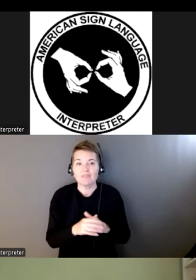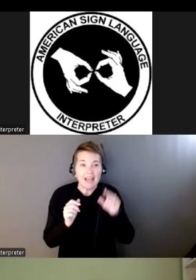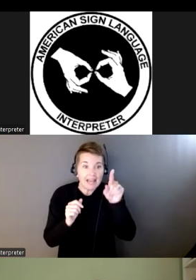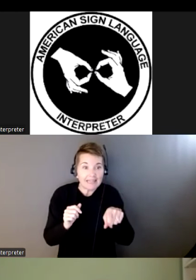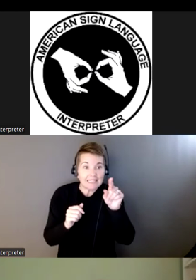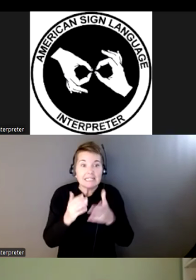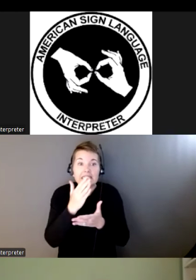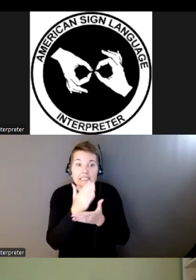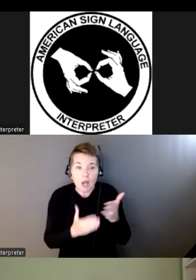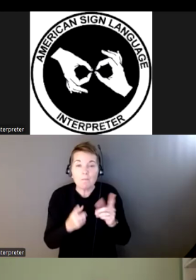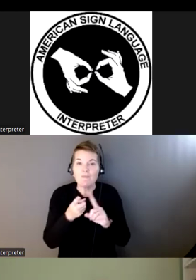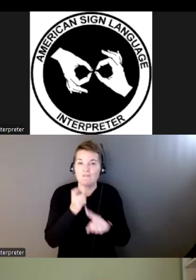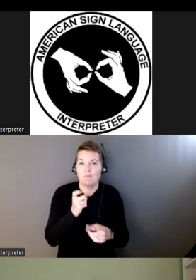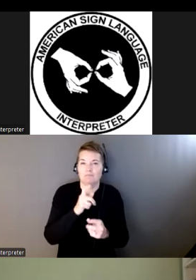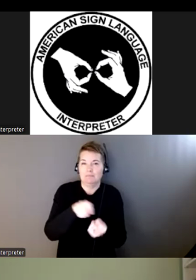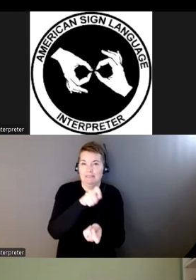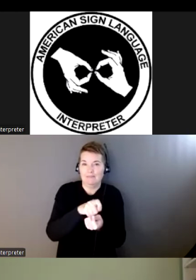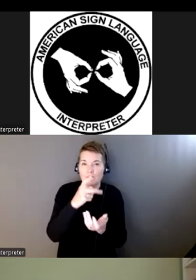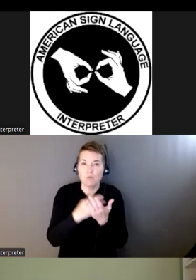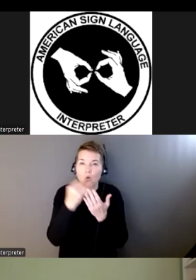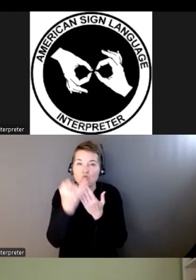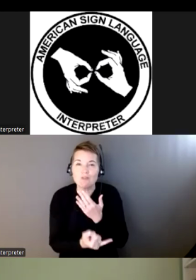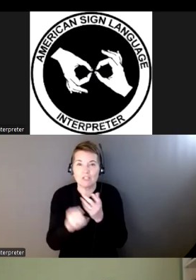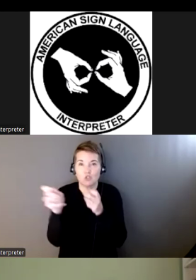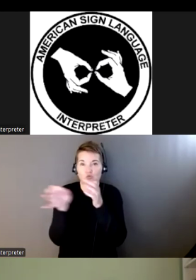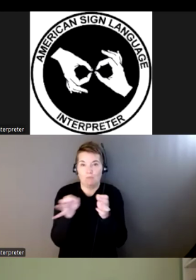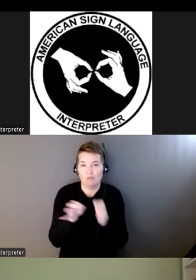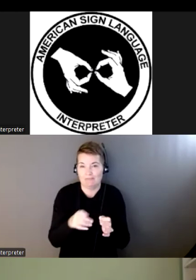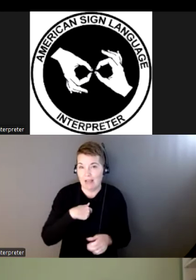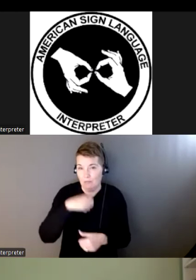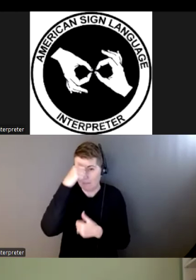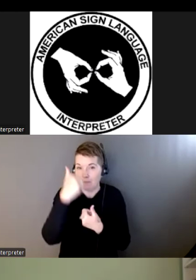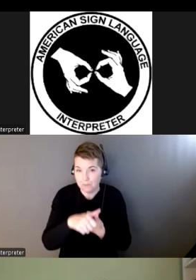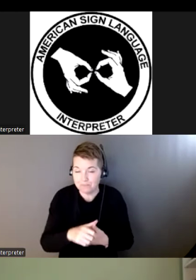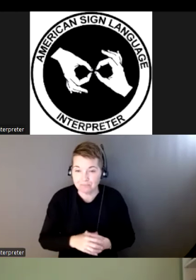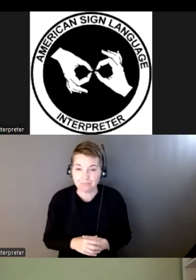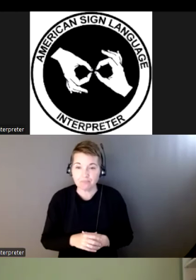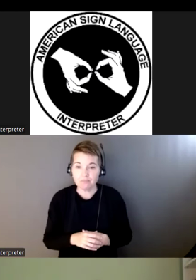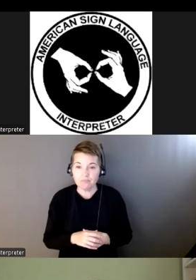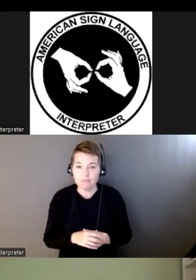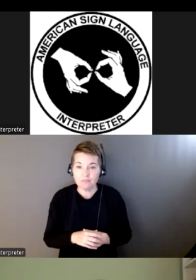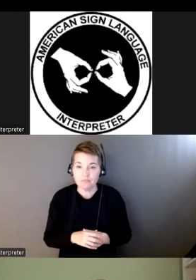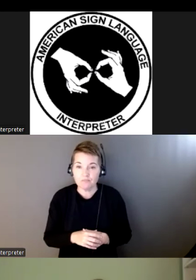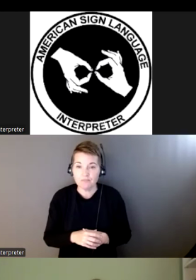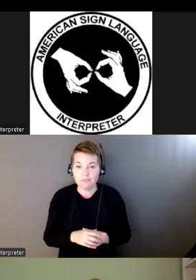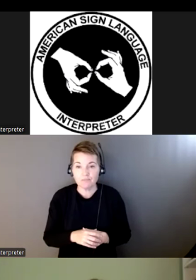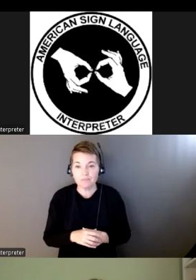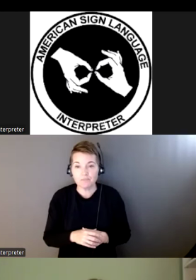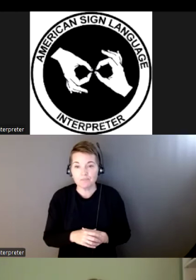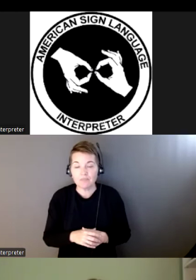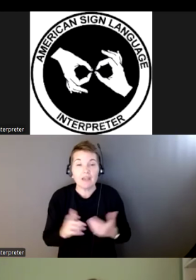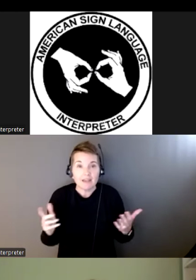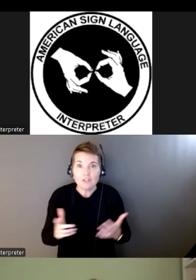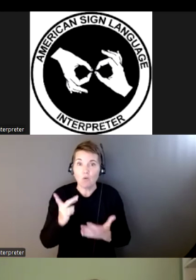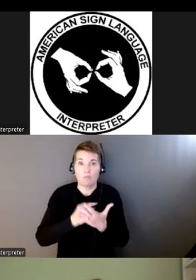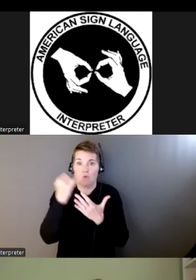you an idea how different and how like the even varied in scale the funded